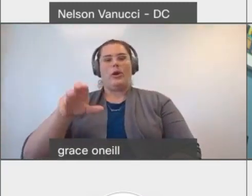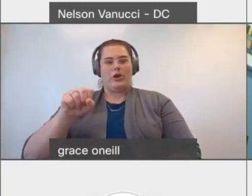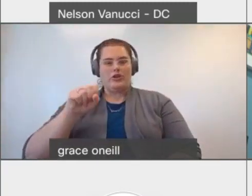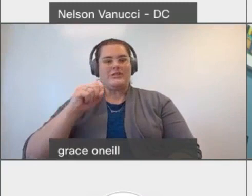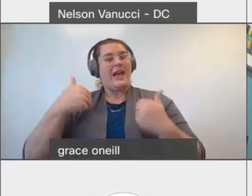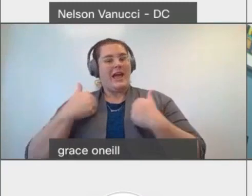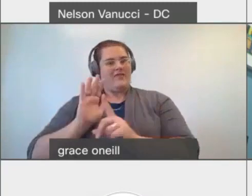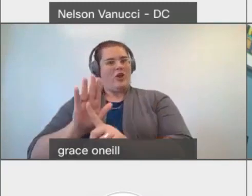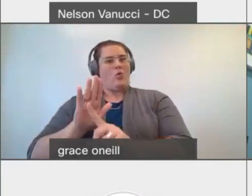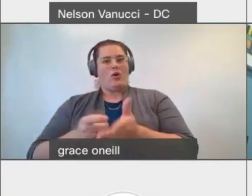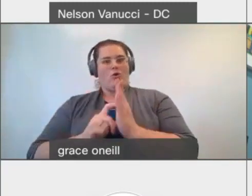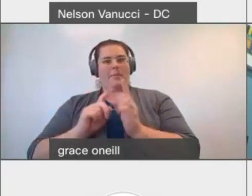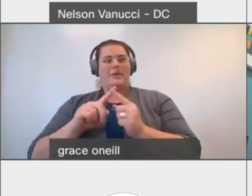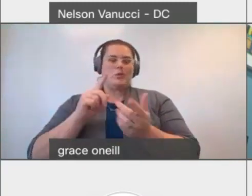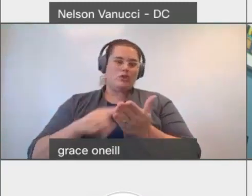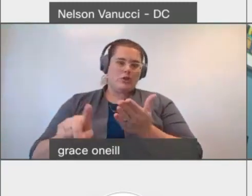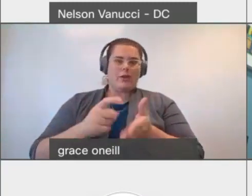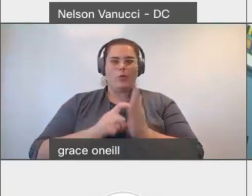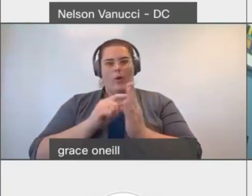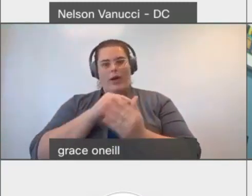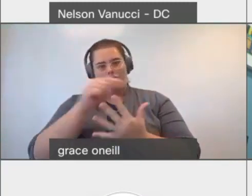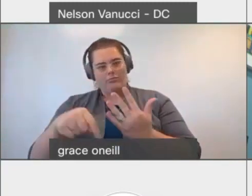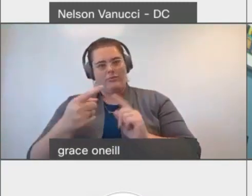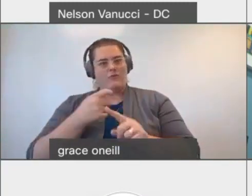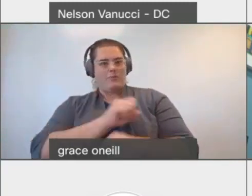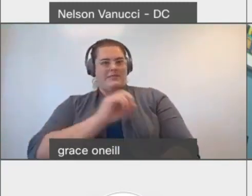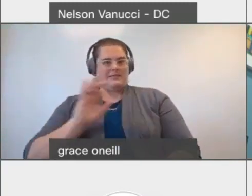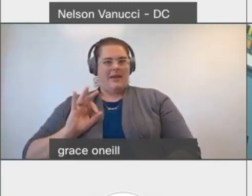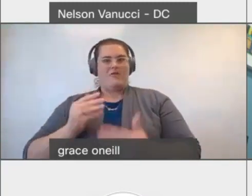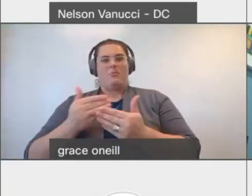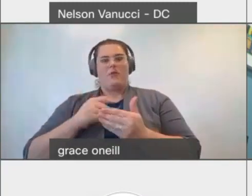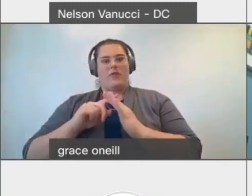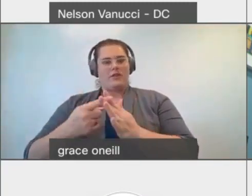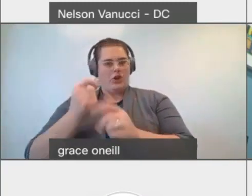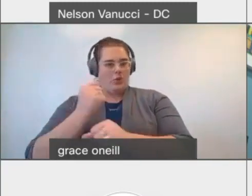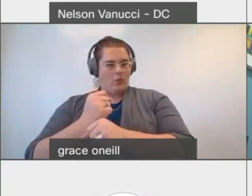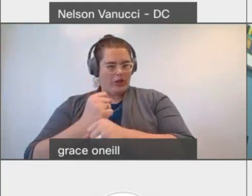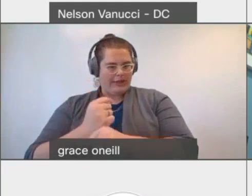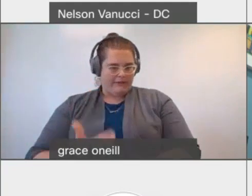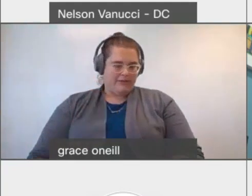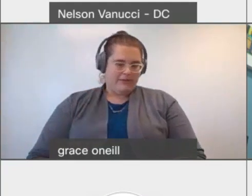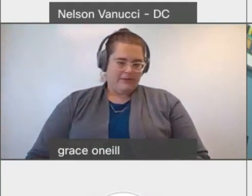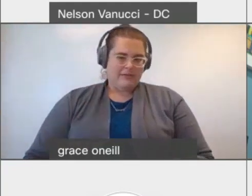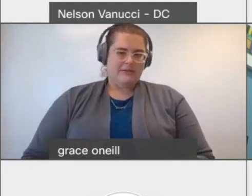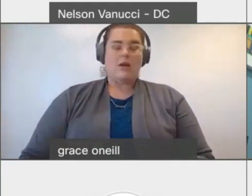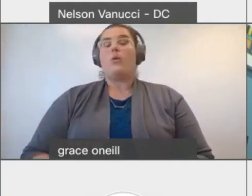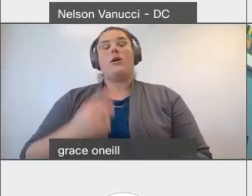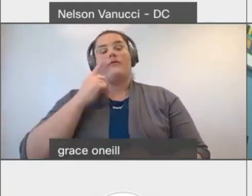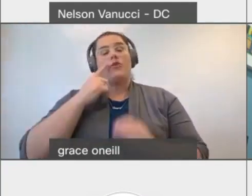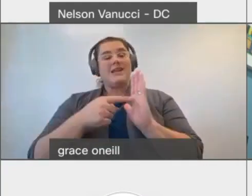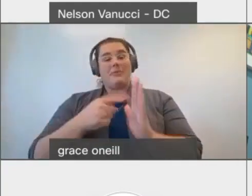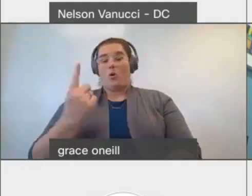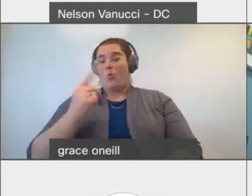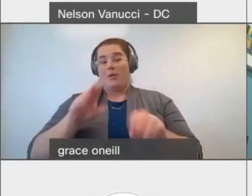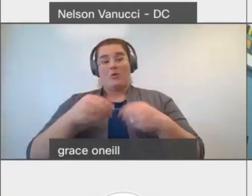right. And so, I think that, for example, we have one provider that had a mandate since last